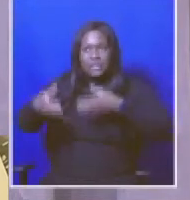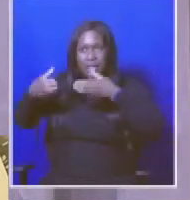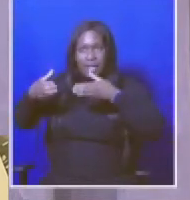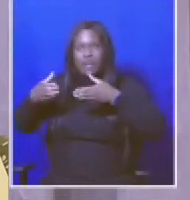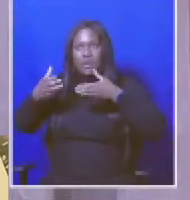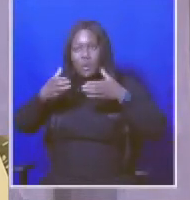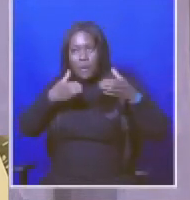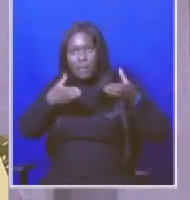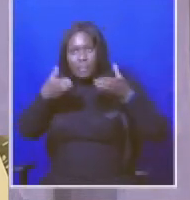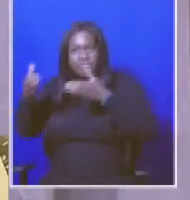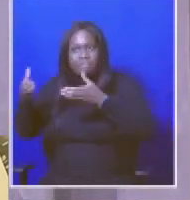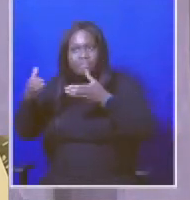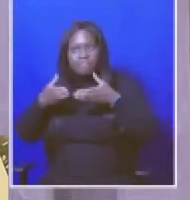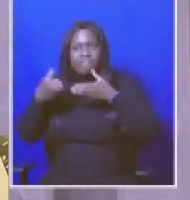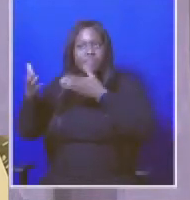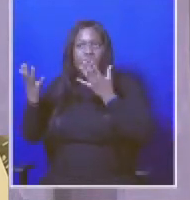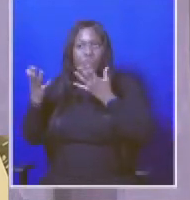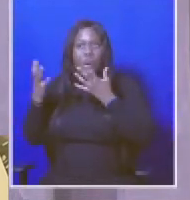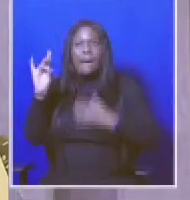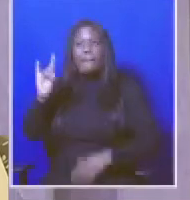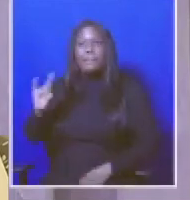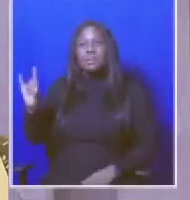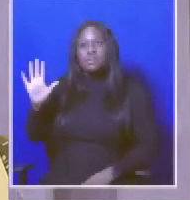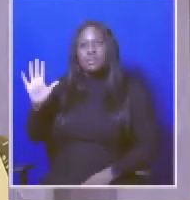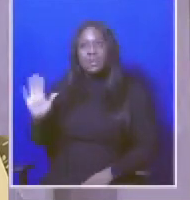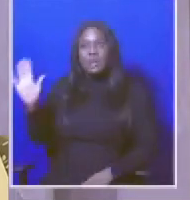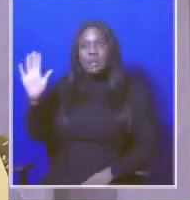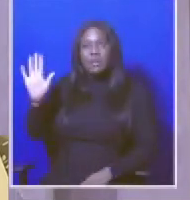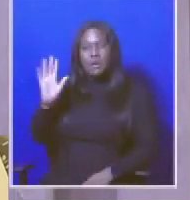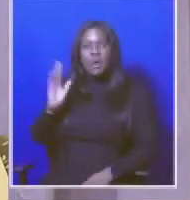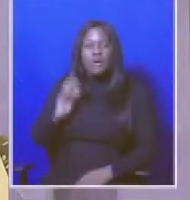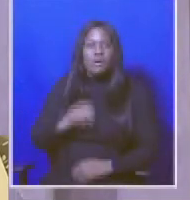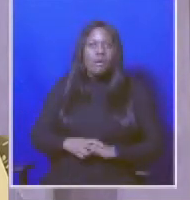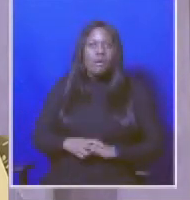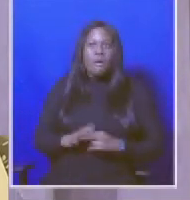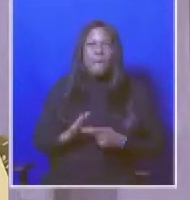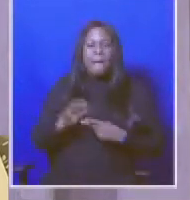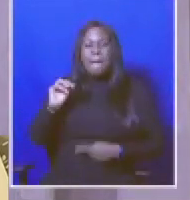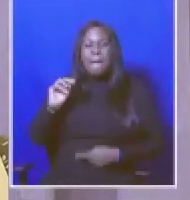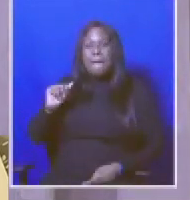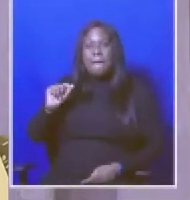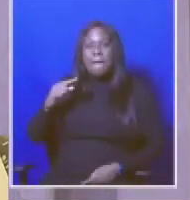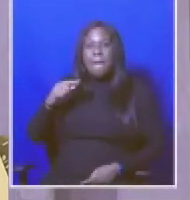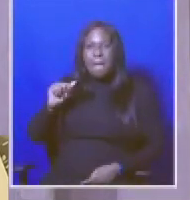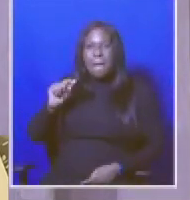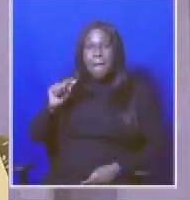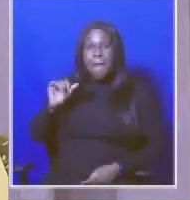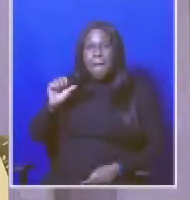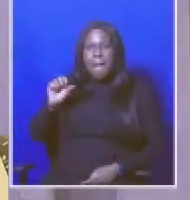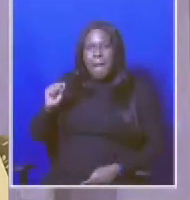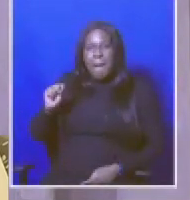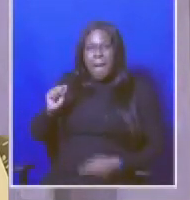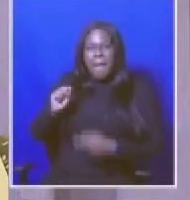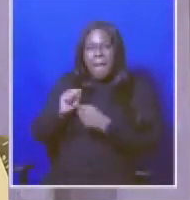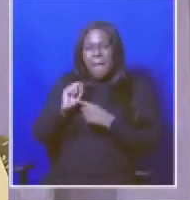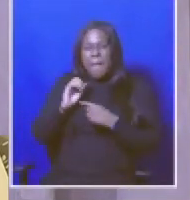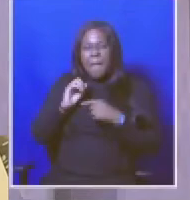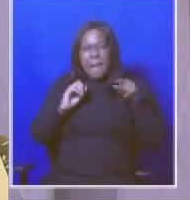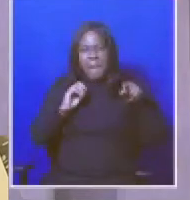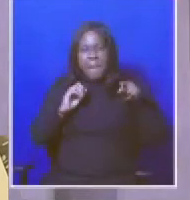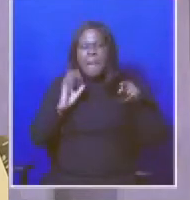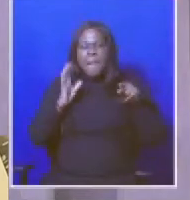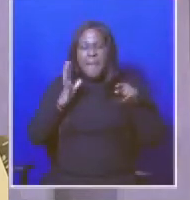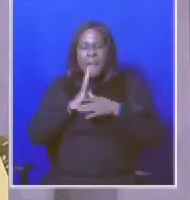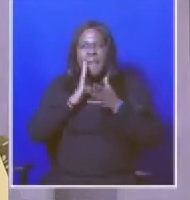Magalis Water build what they call package water system that will provide water to the